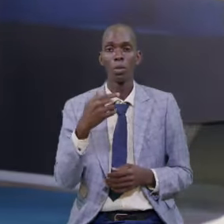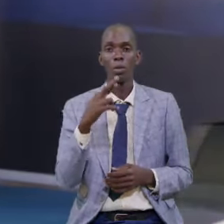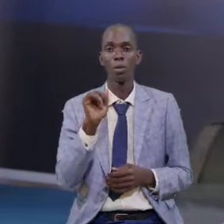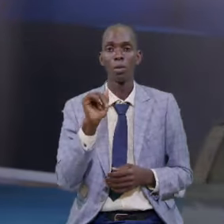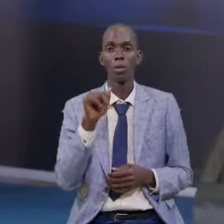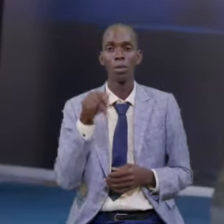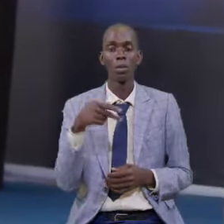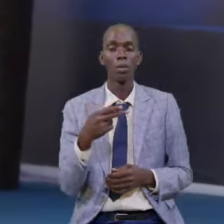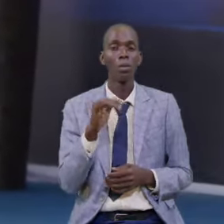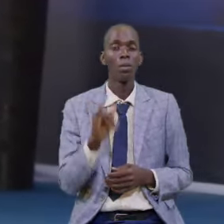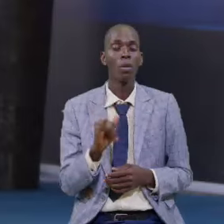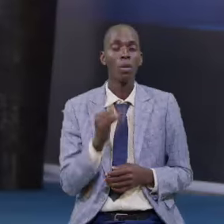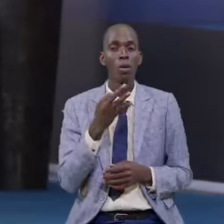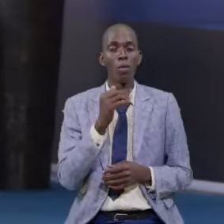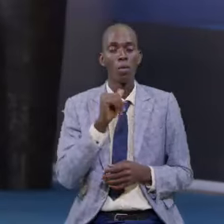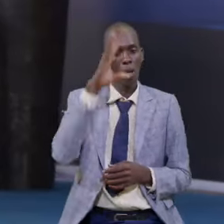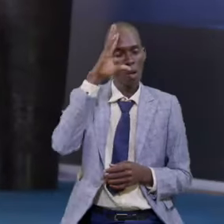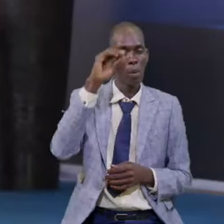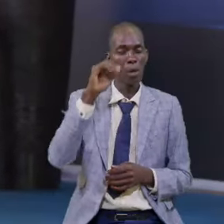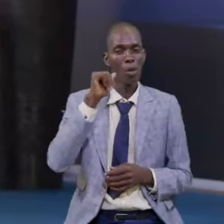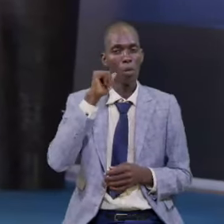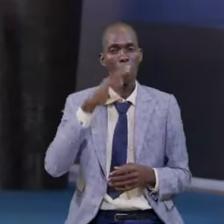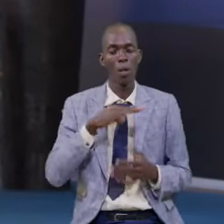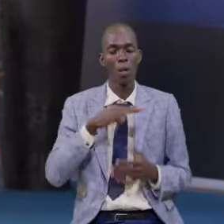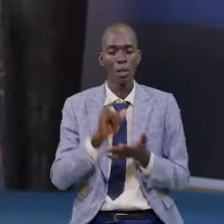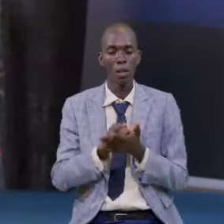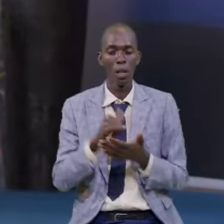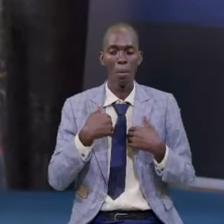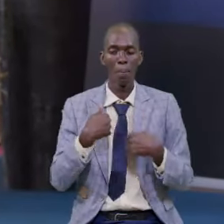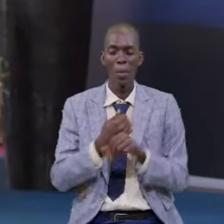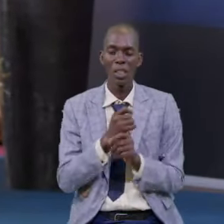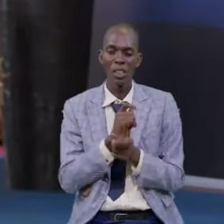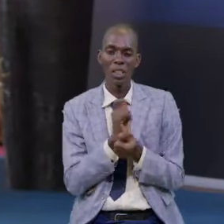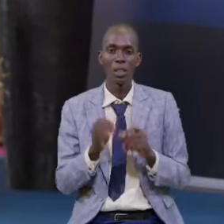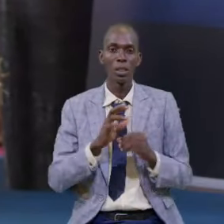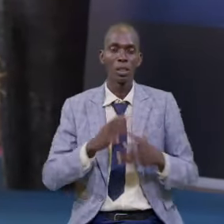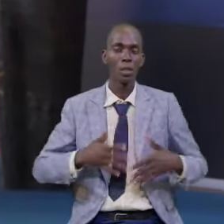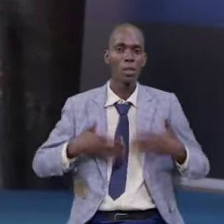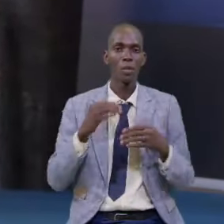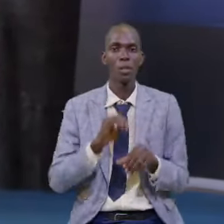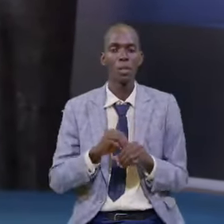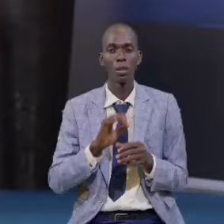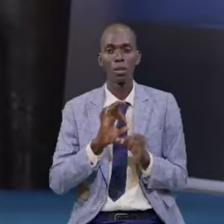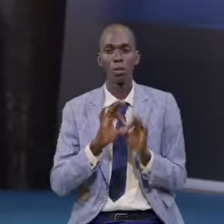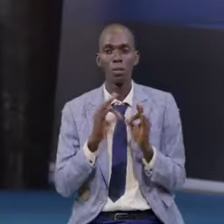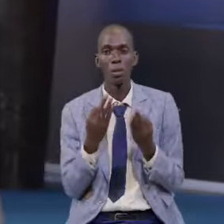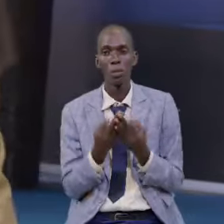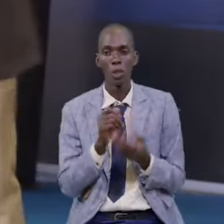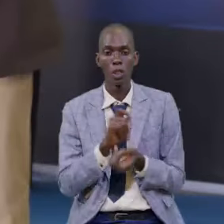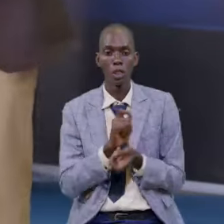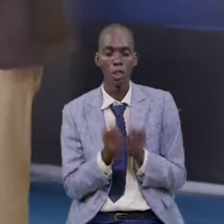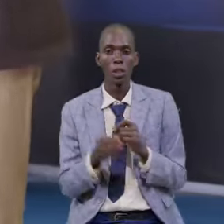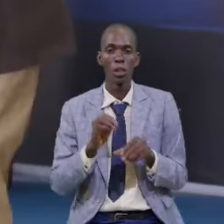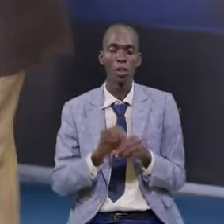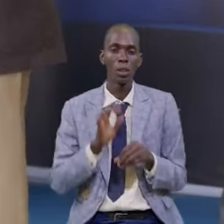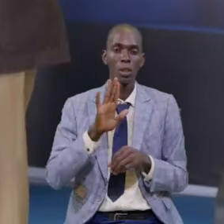change in his life, a change in his family, a change in his country, and